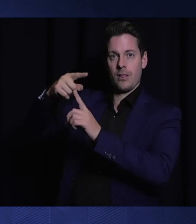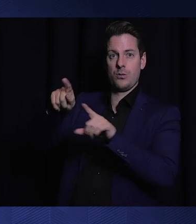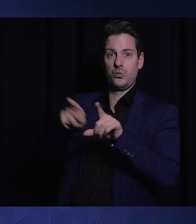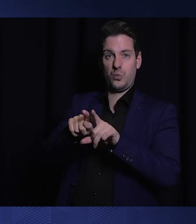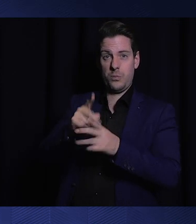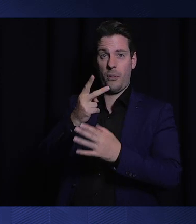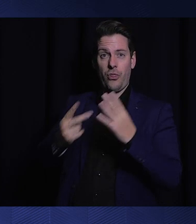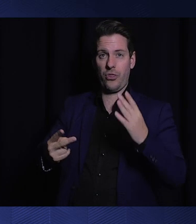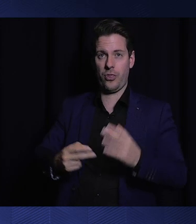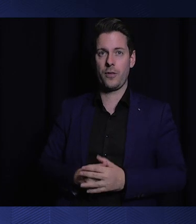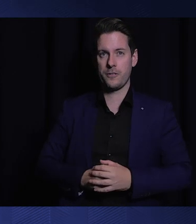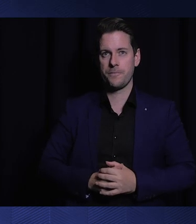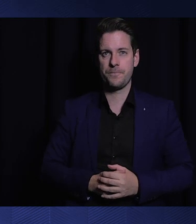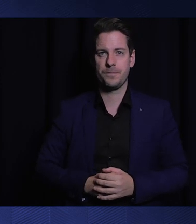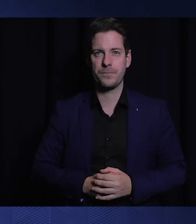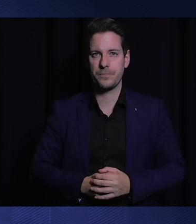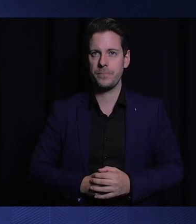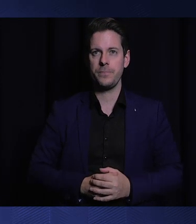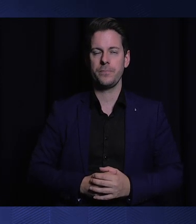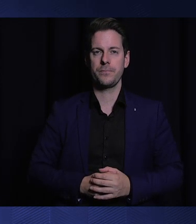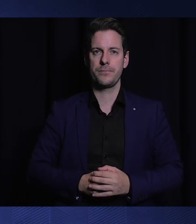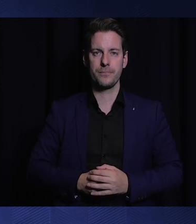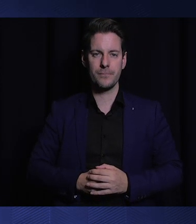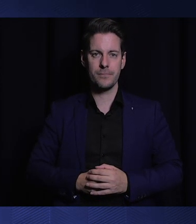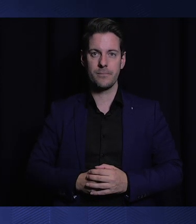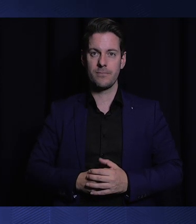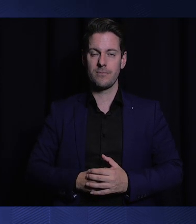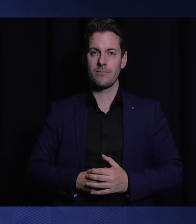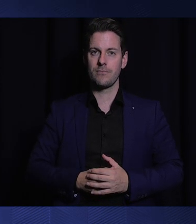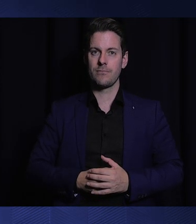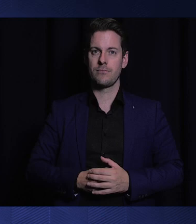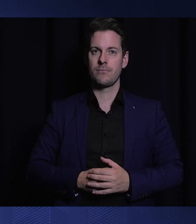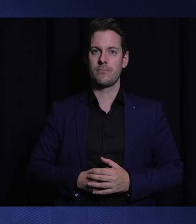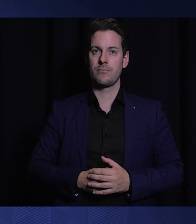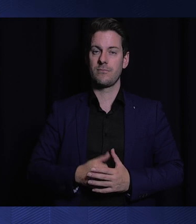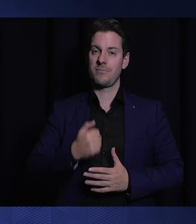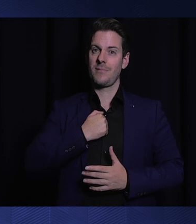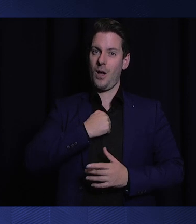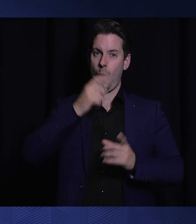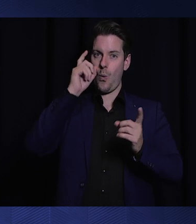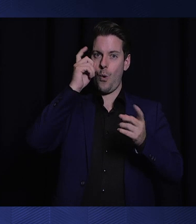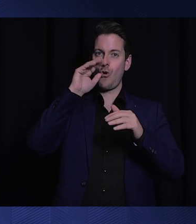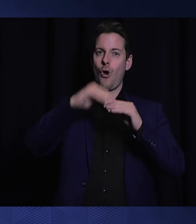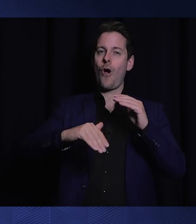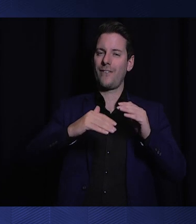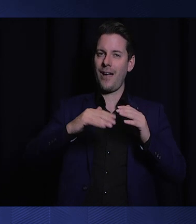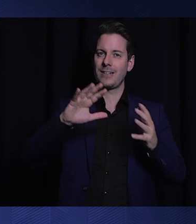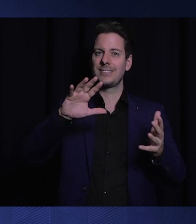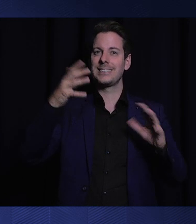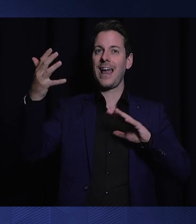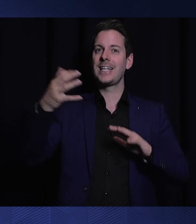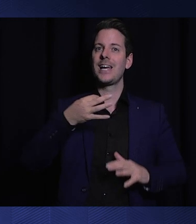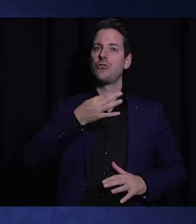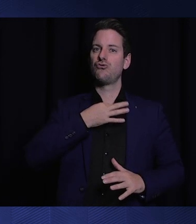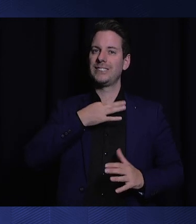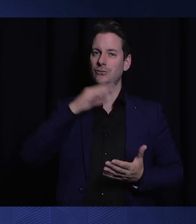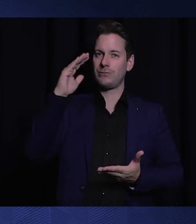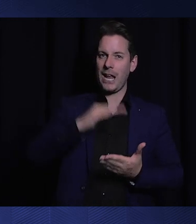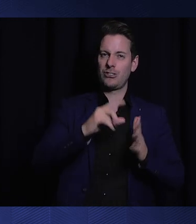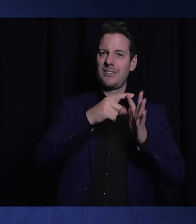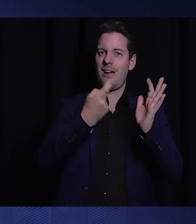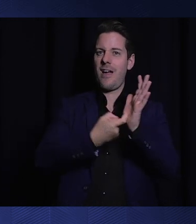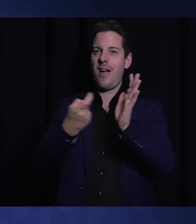So with our concern related to disaster risk reductions, we also think about